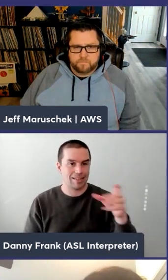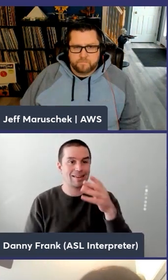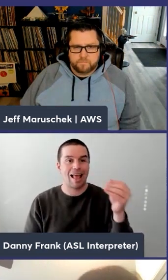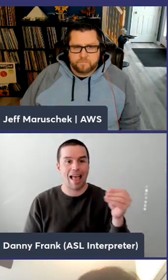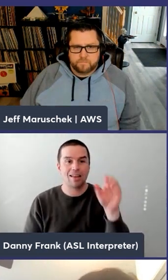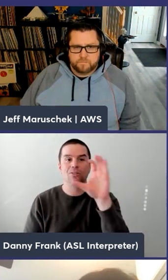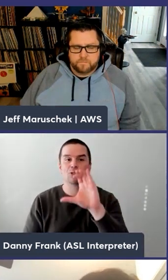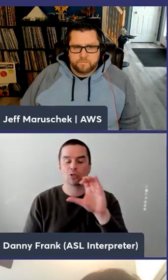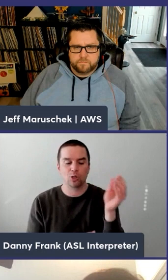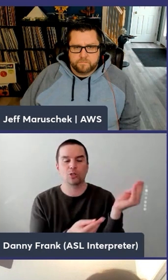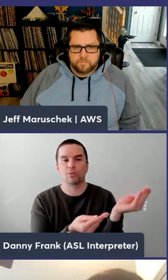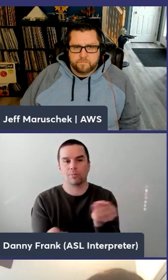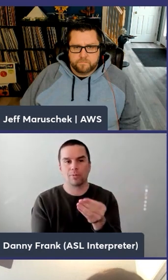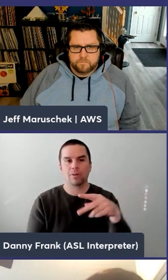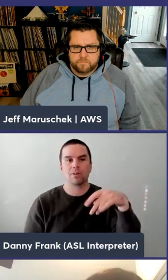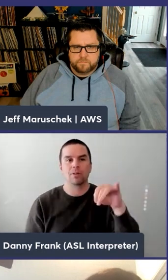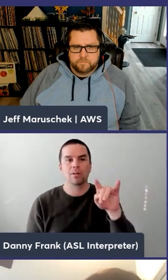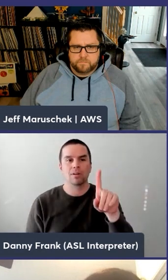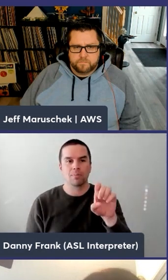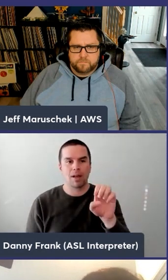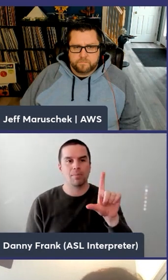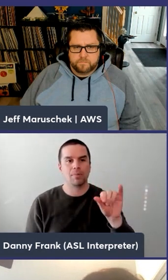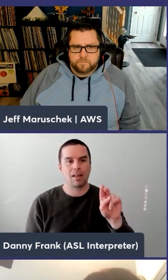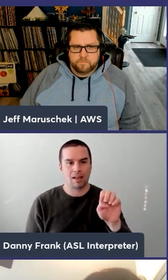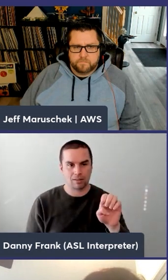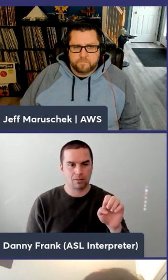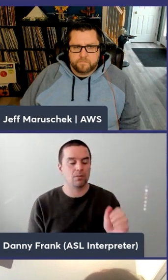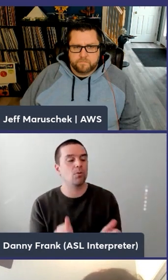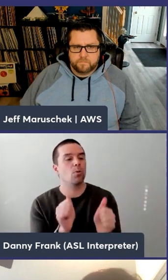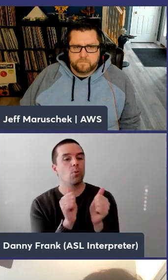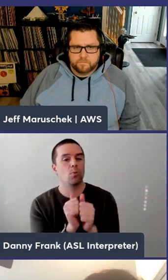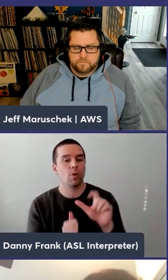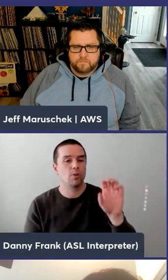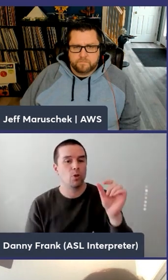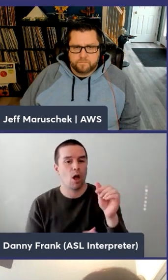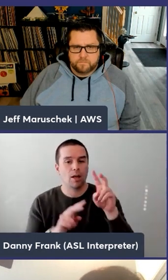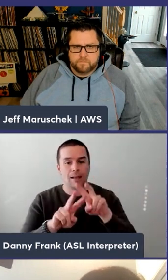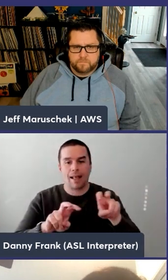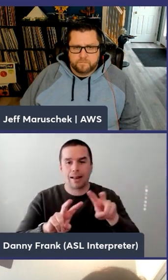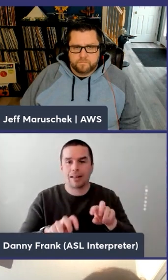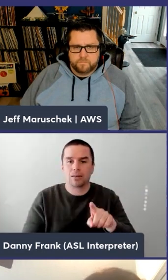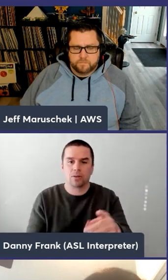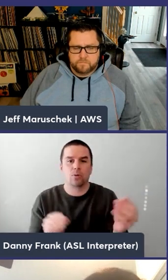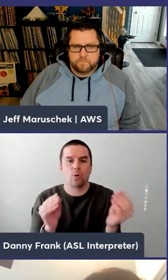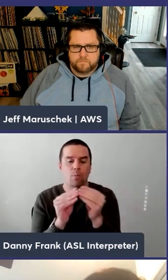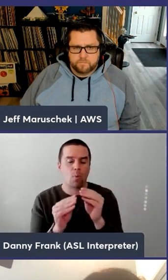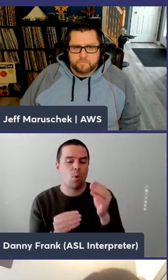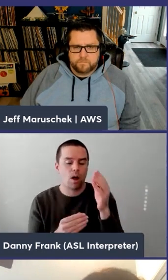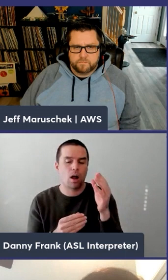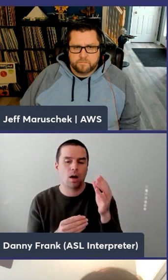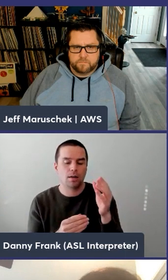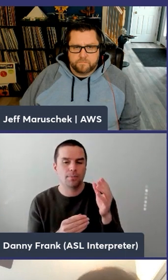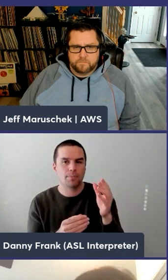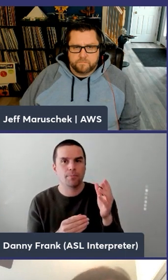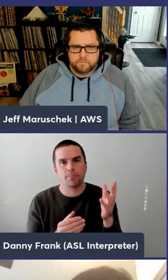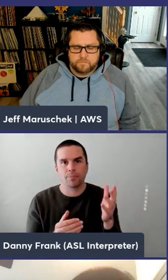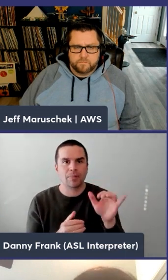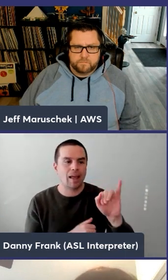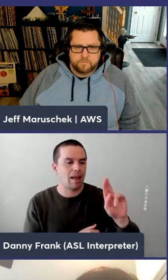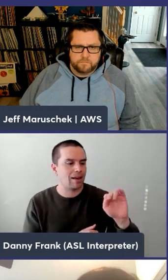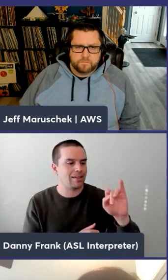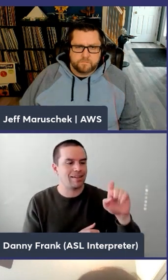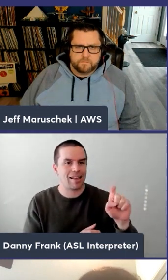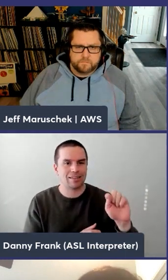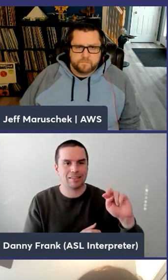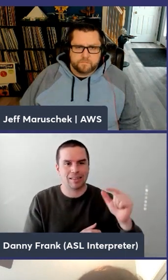so far, is in log analytics, there's more, you're ingesting the data or indexing the data continuously, but the query